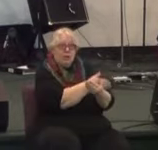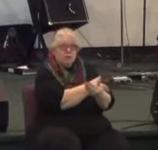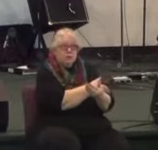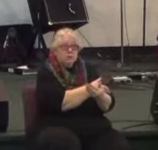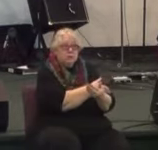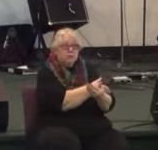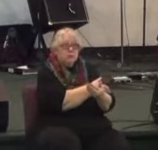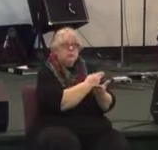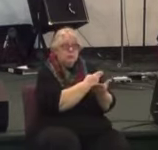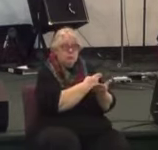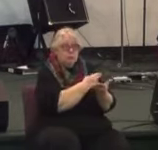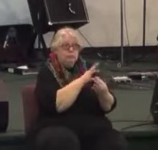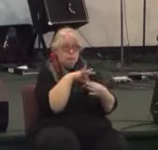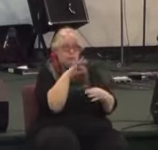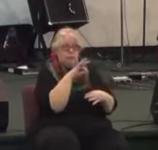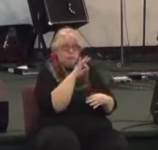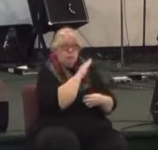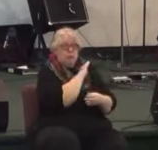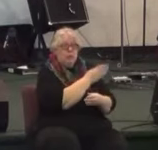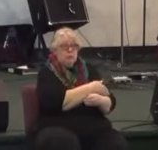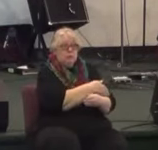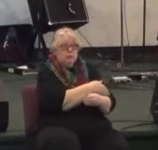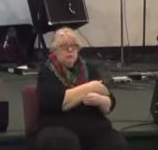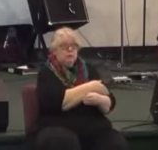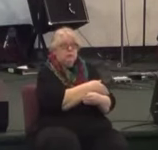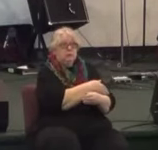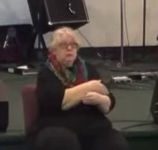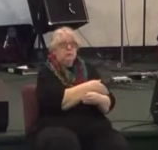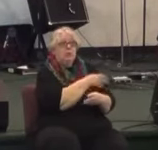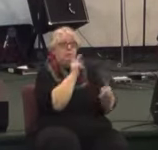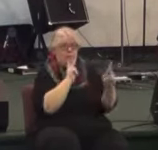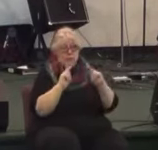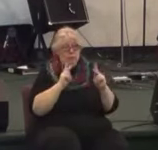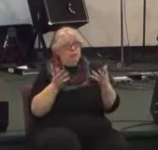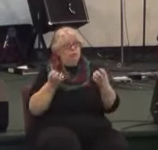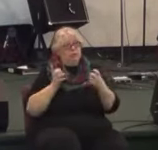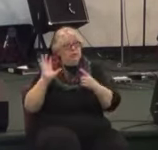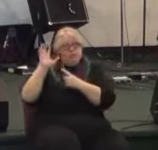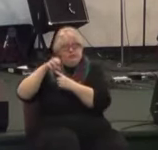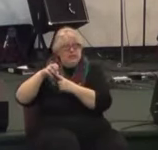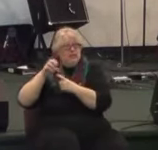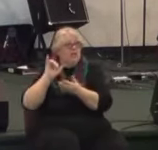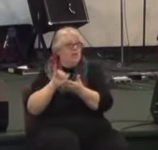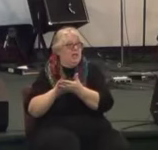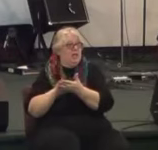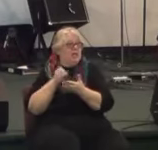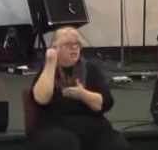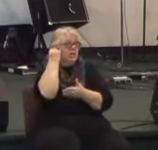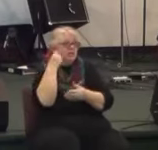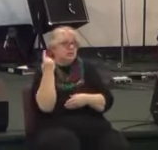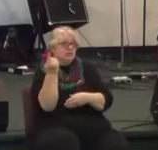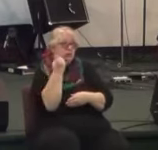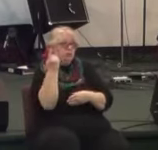get spiritual attack from the outside, from the world, we can almost bet our booties that we're on track. We're doing something powerful